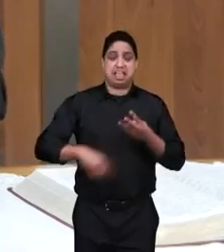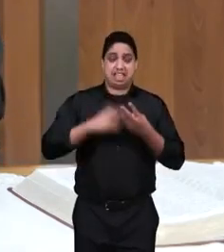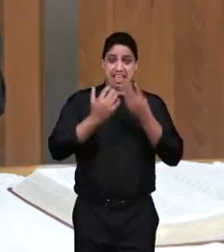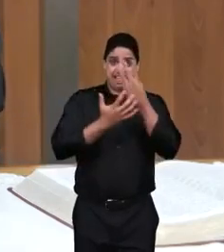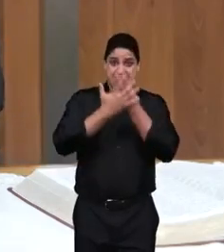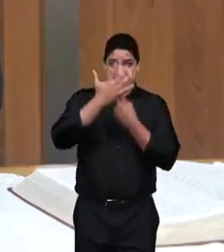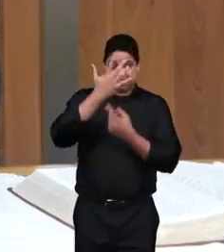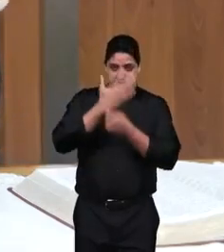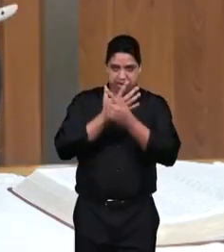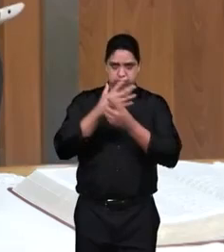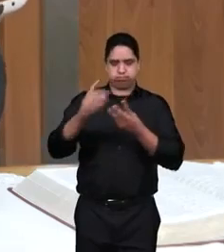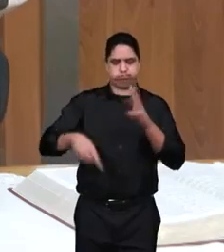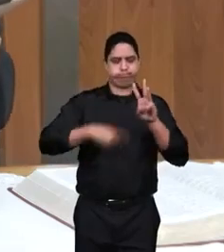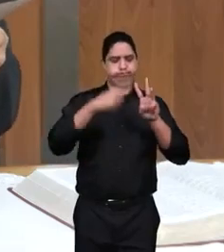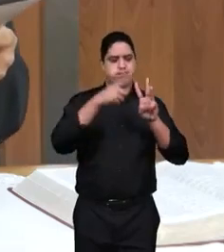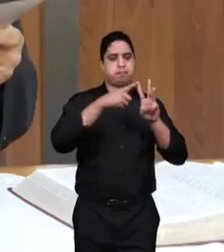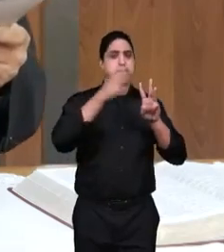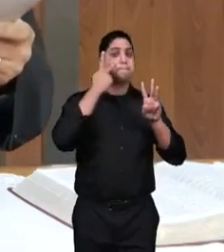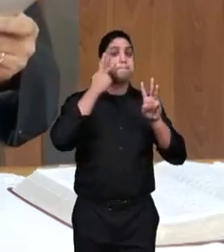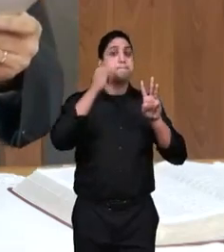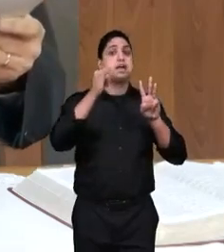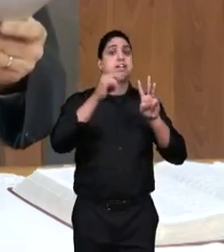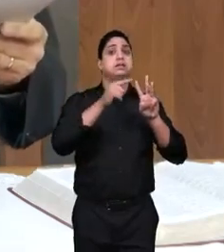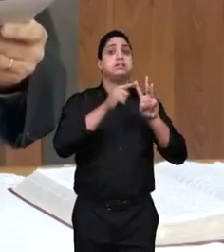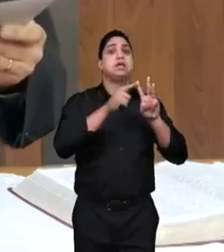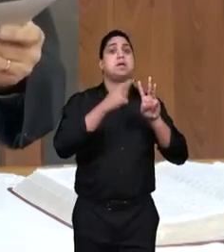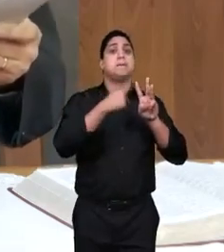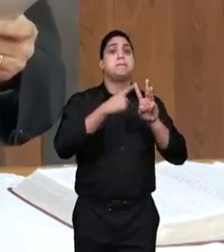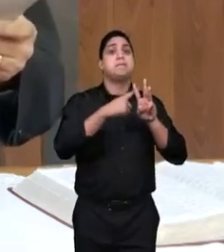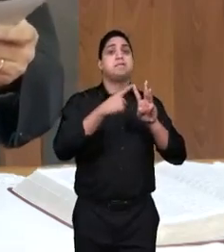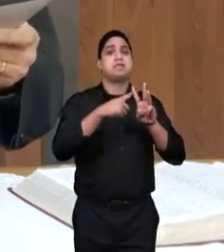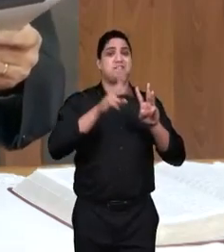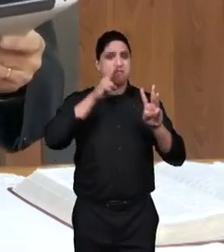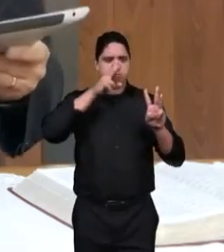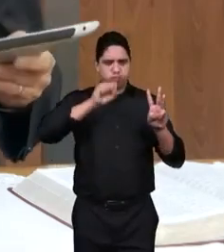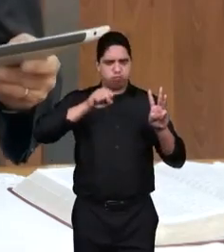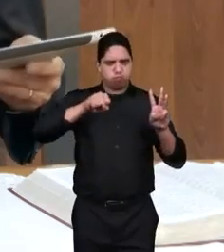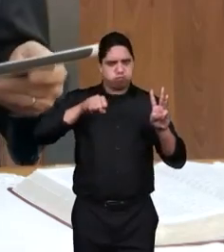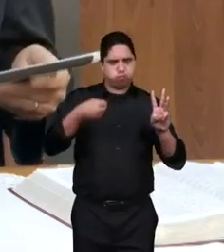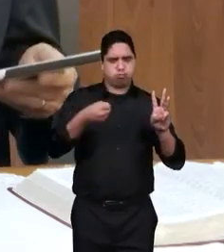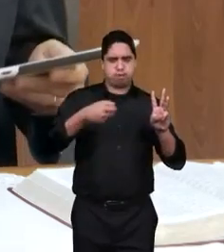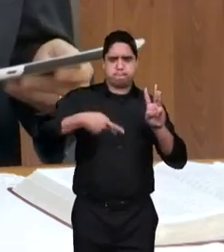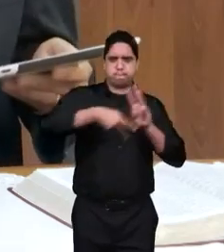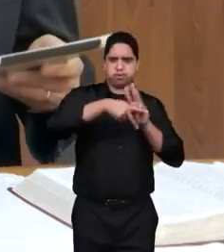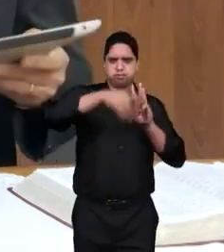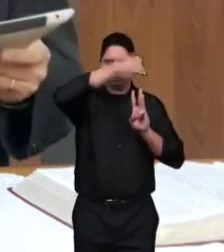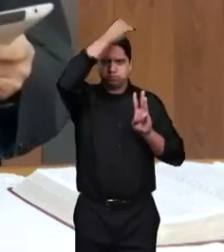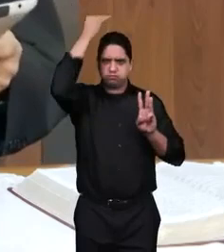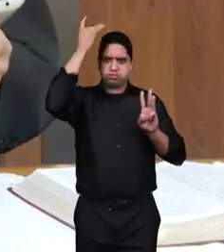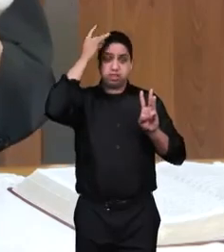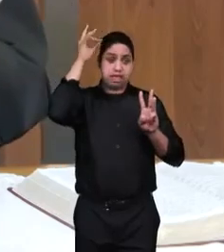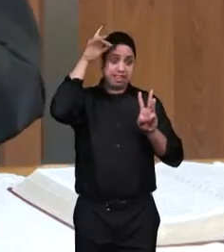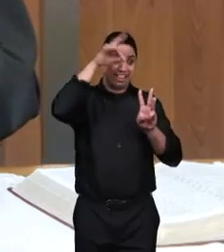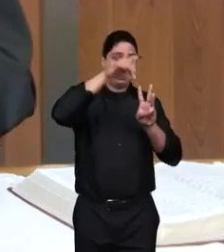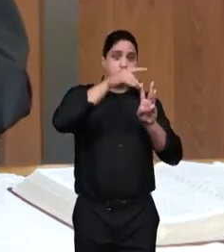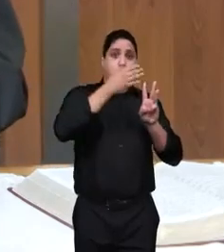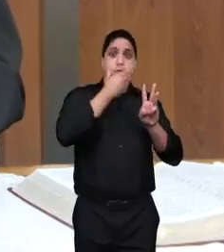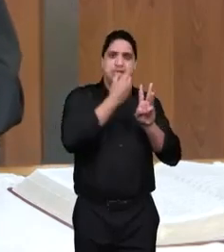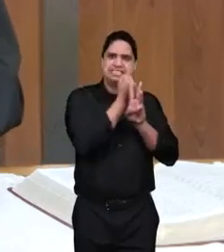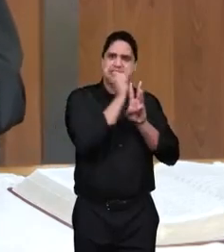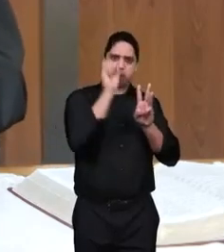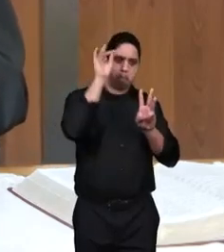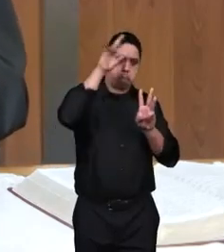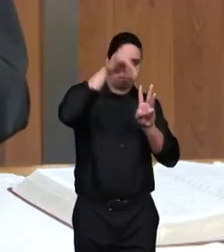the figure of the Father, we see the strength of the Lord, which came upon Samson. And